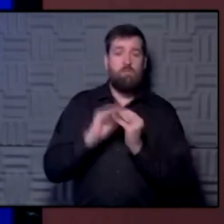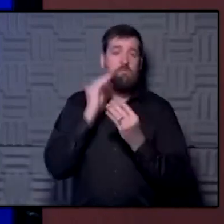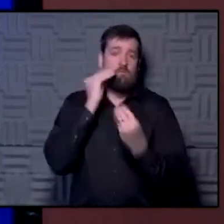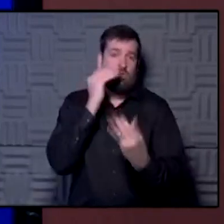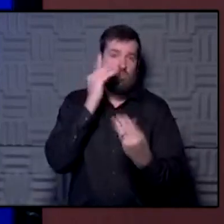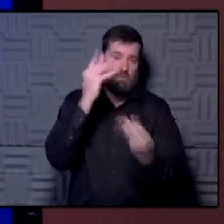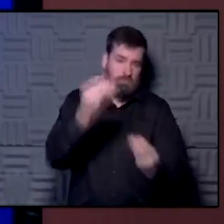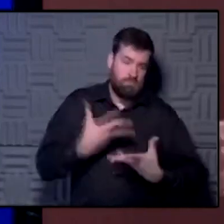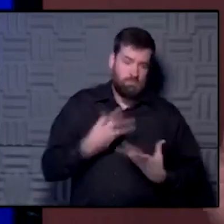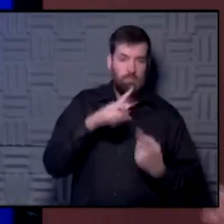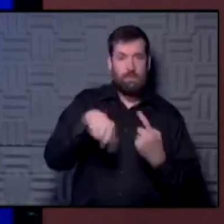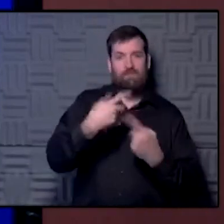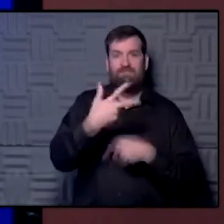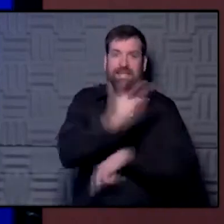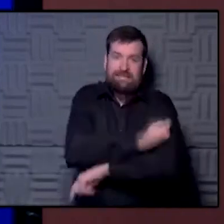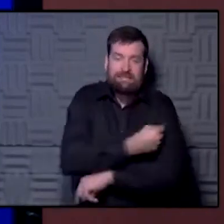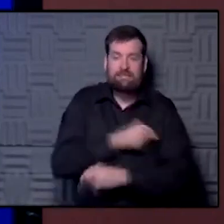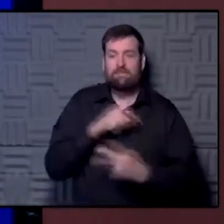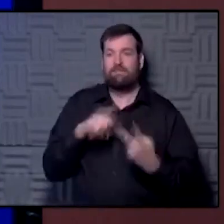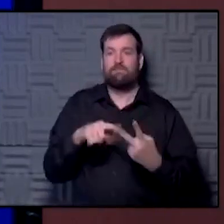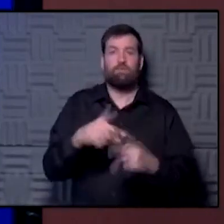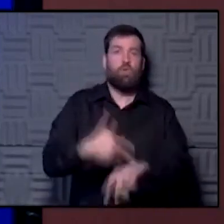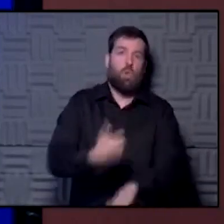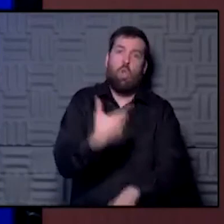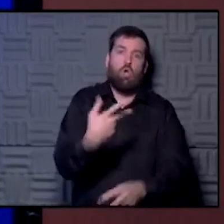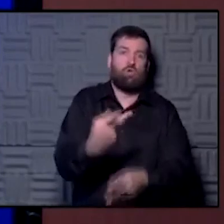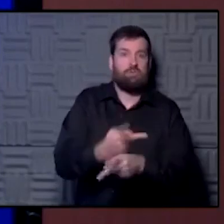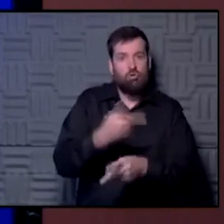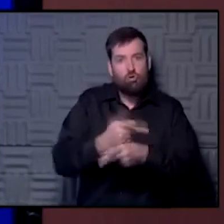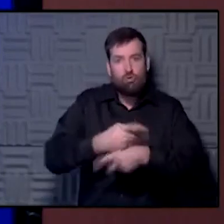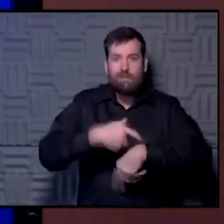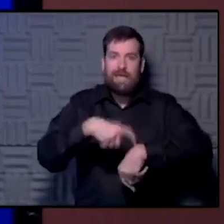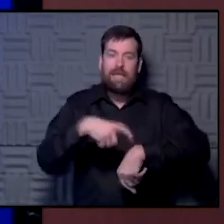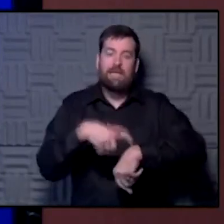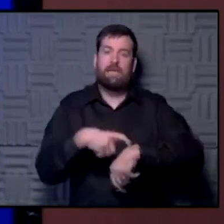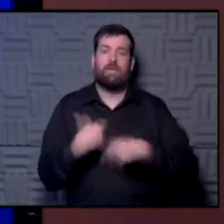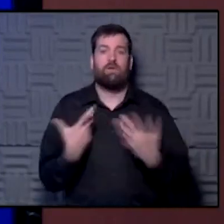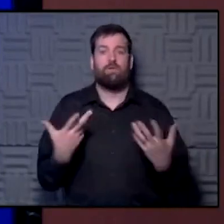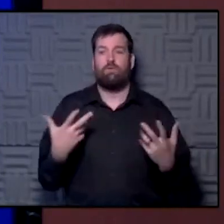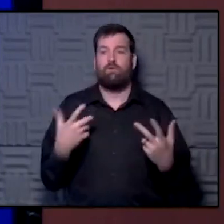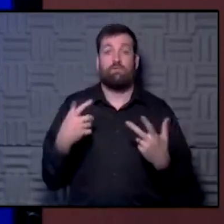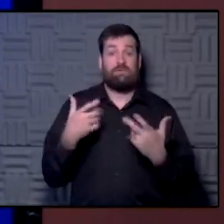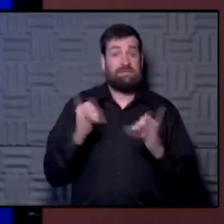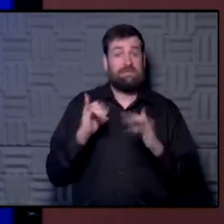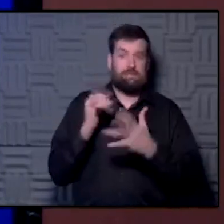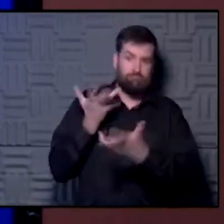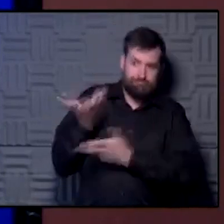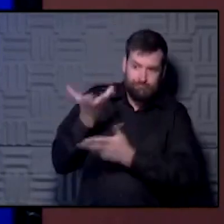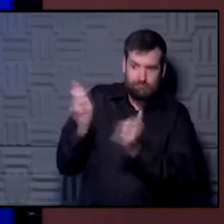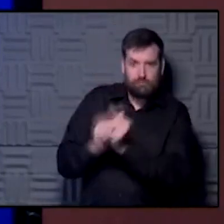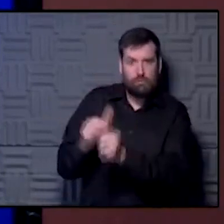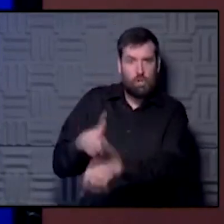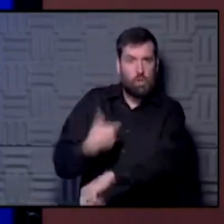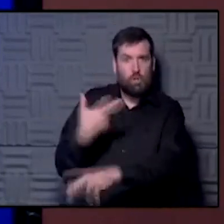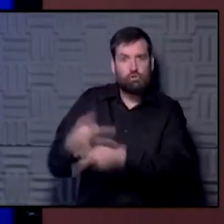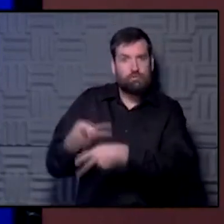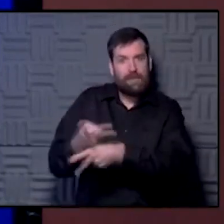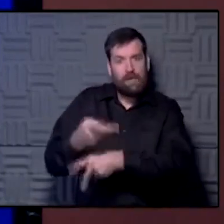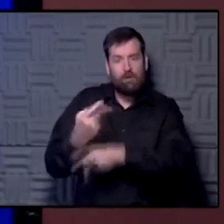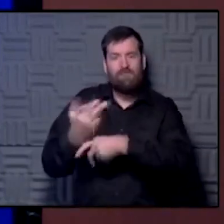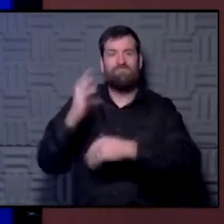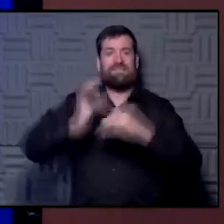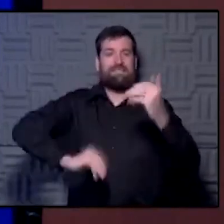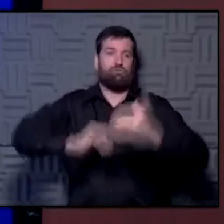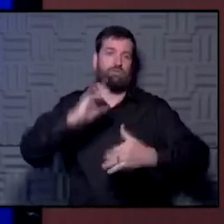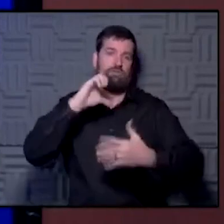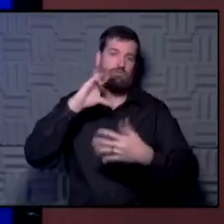on vaccines and the long-term care for these patients, and we're still working with long-term care facilities on receiving patients.